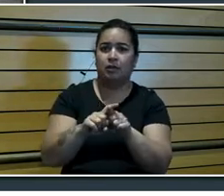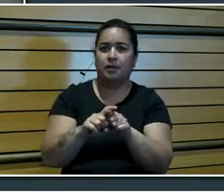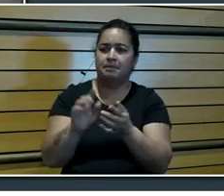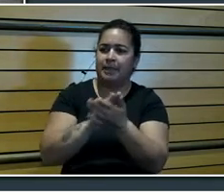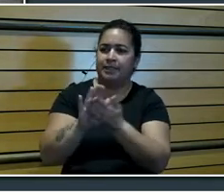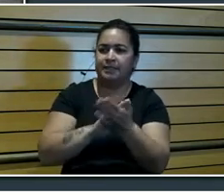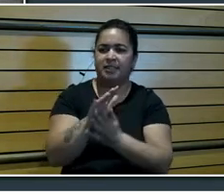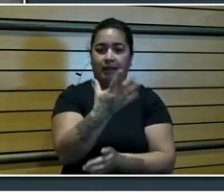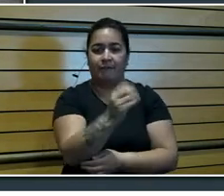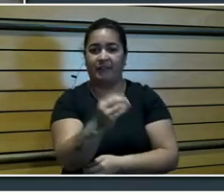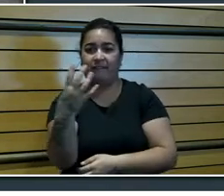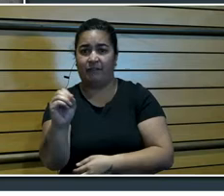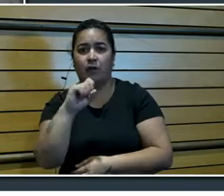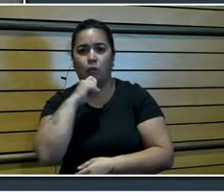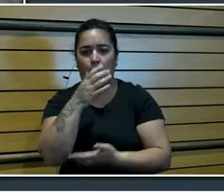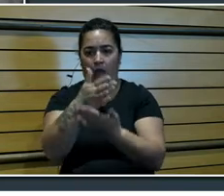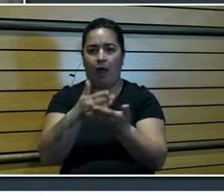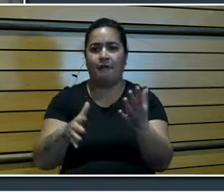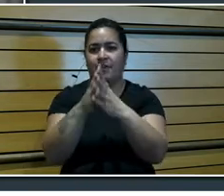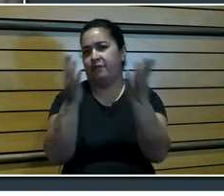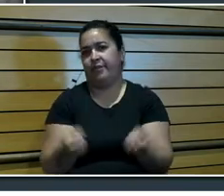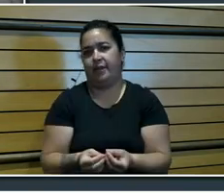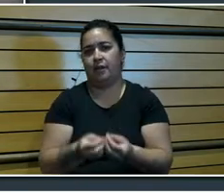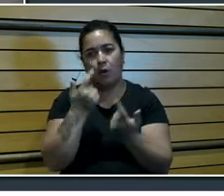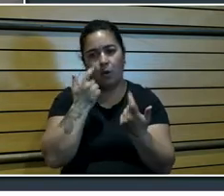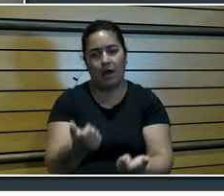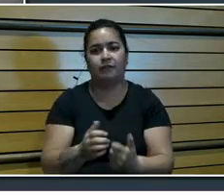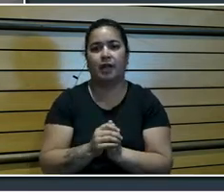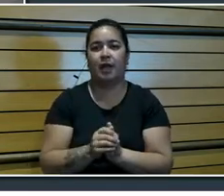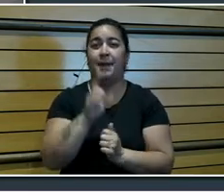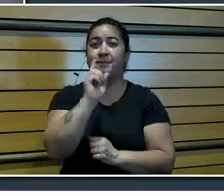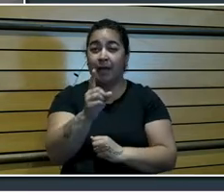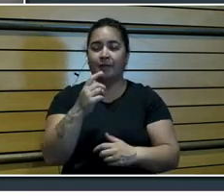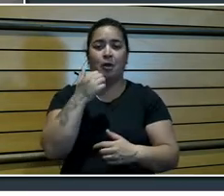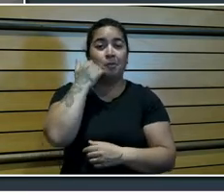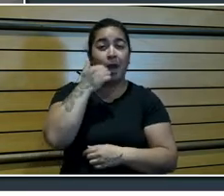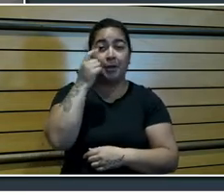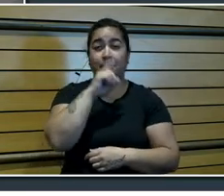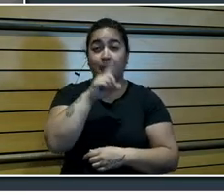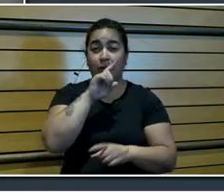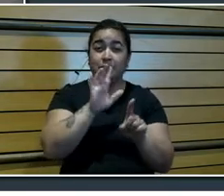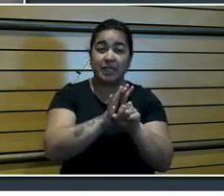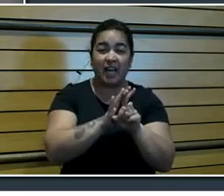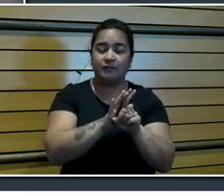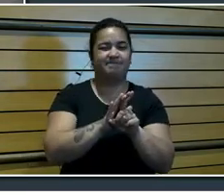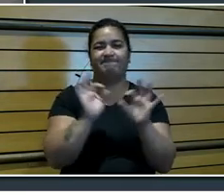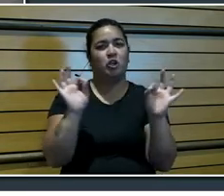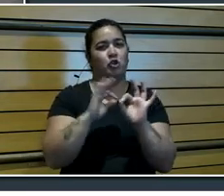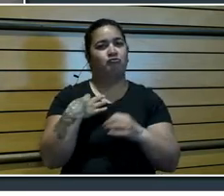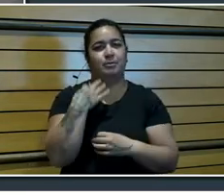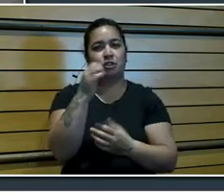and representation. However, our Māori interests have traditionally been underserved and starved of representation.